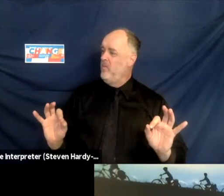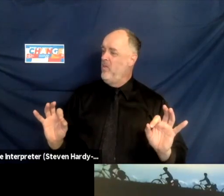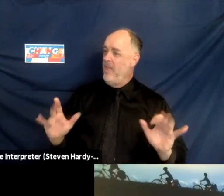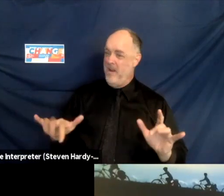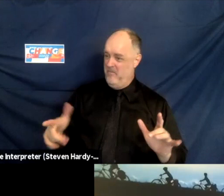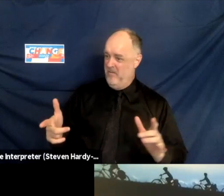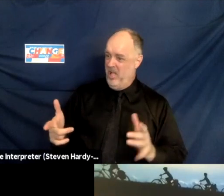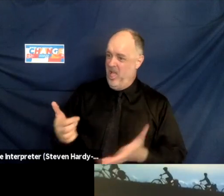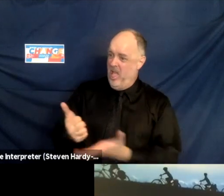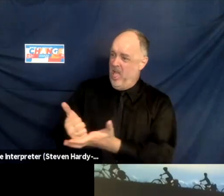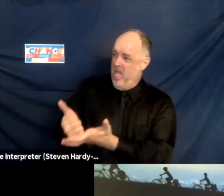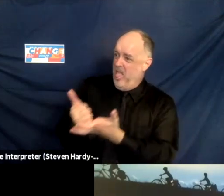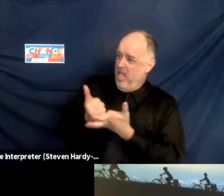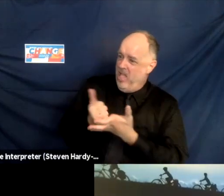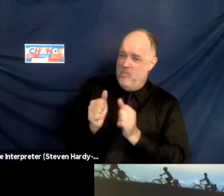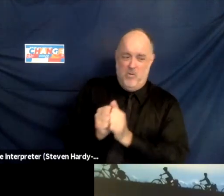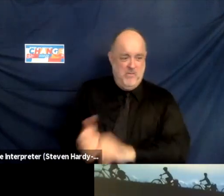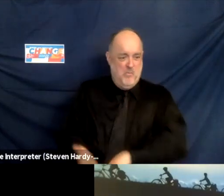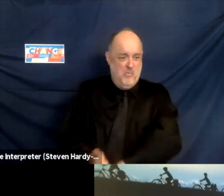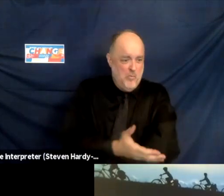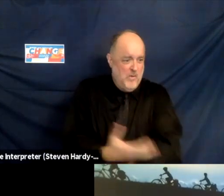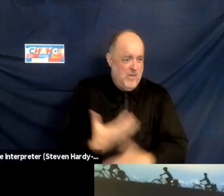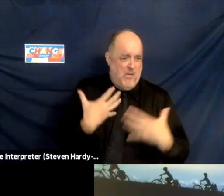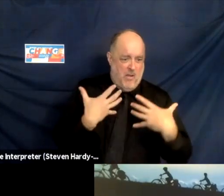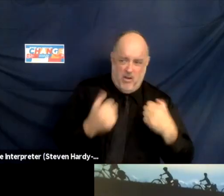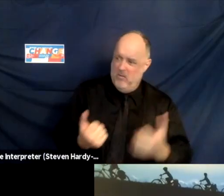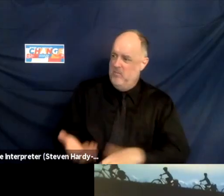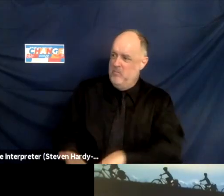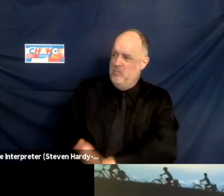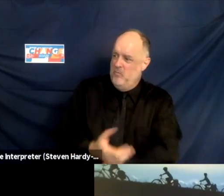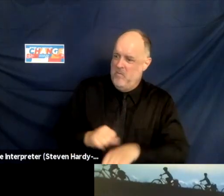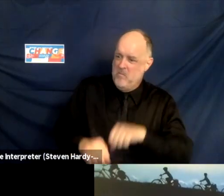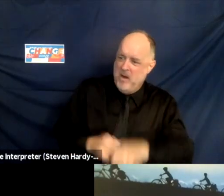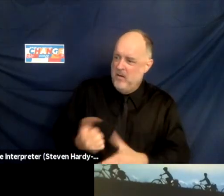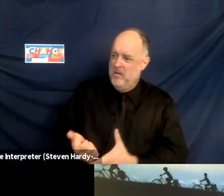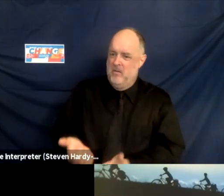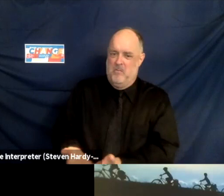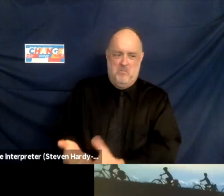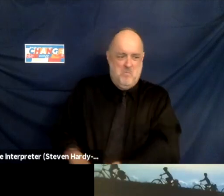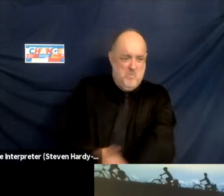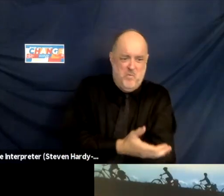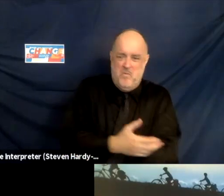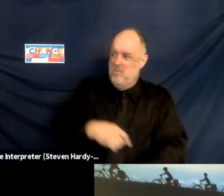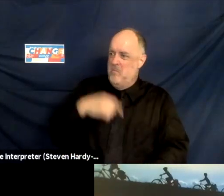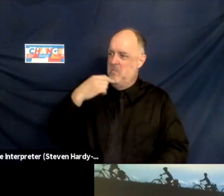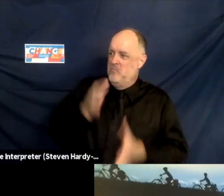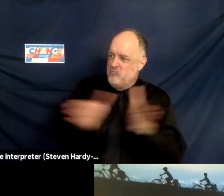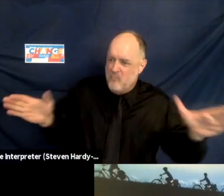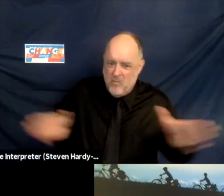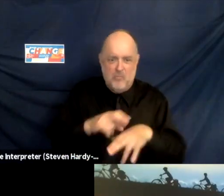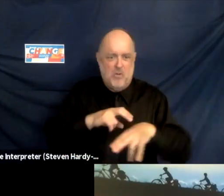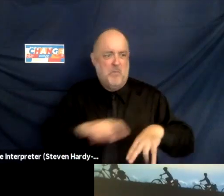one I'm supporting, better green and biking infrastructure, and our public transportation system, which is